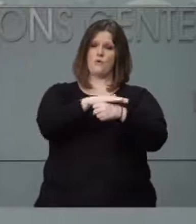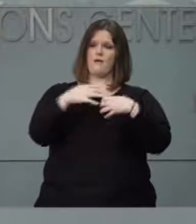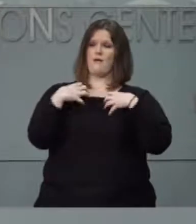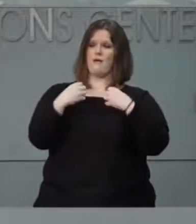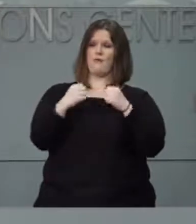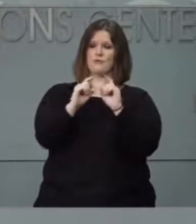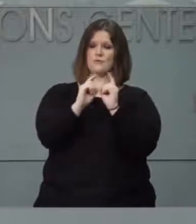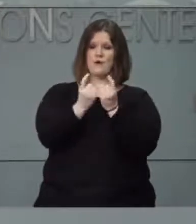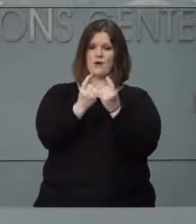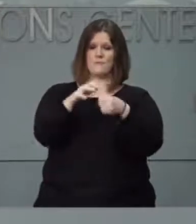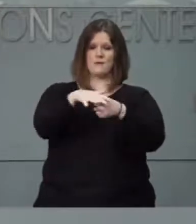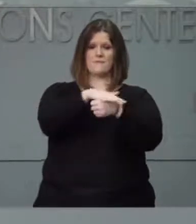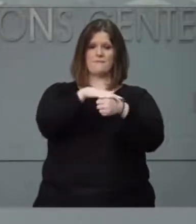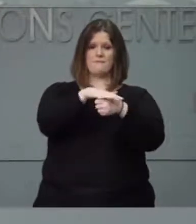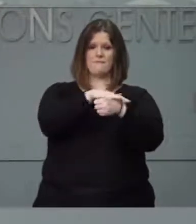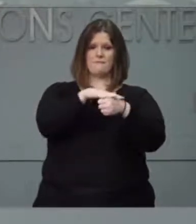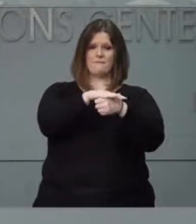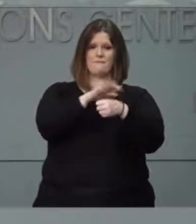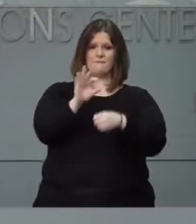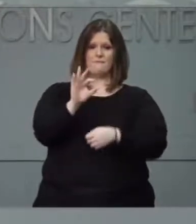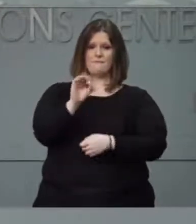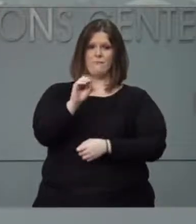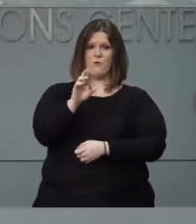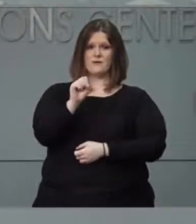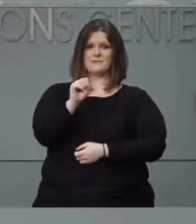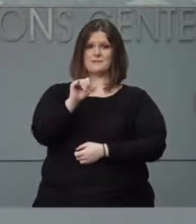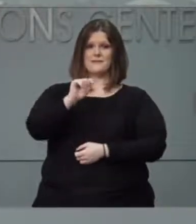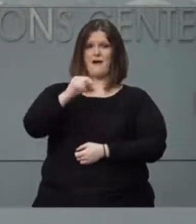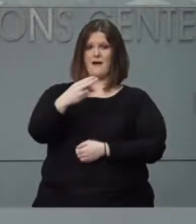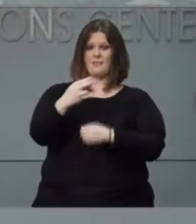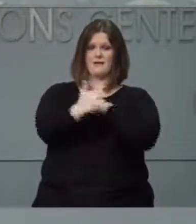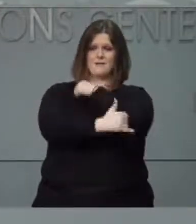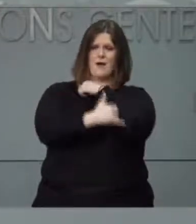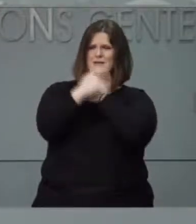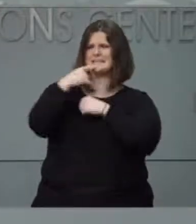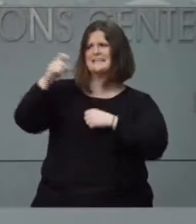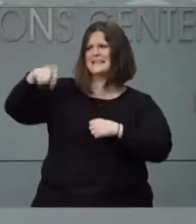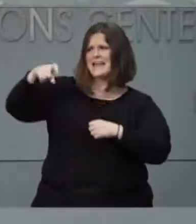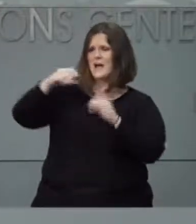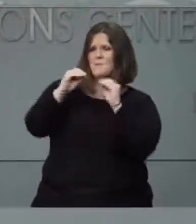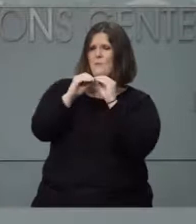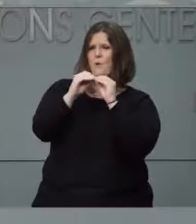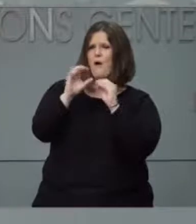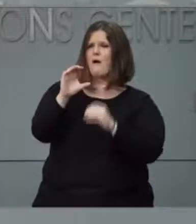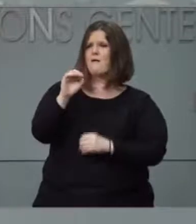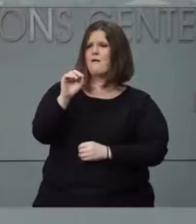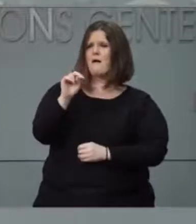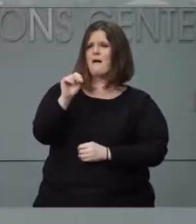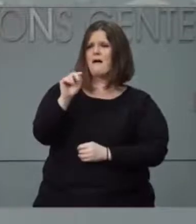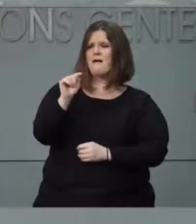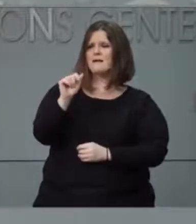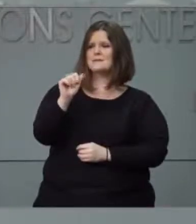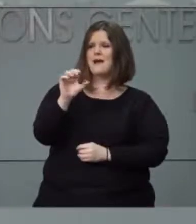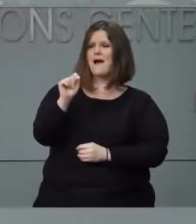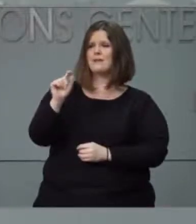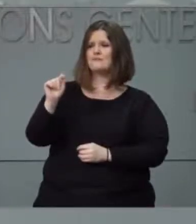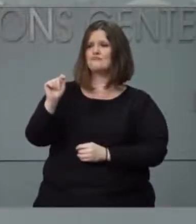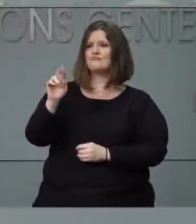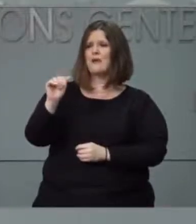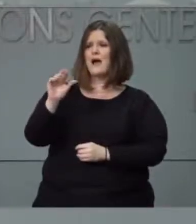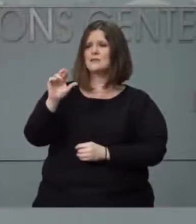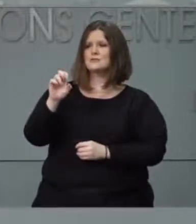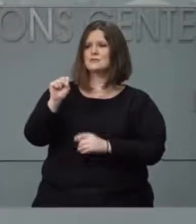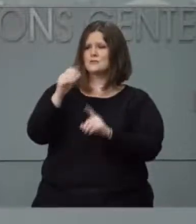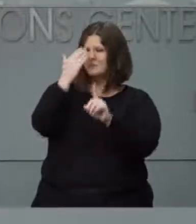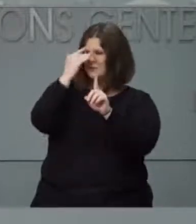in Forsyth County, that are needing more contact tracers, and they're saying even if they get these contact tracers, they're getting to the point with their case